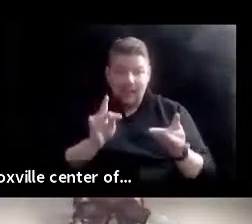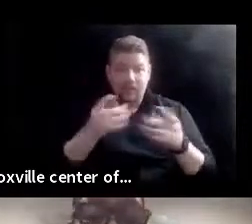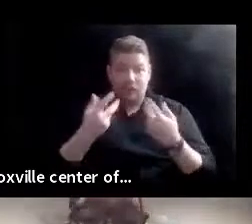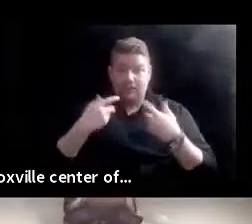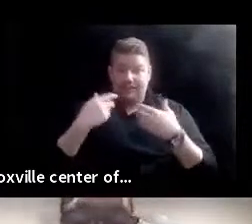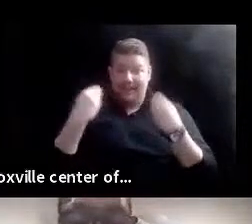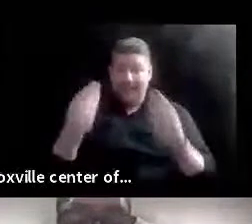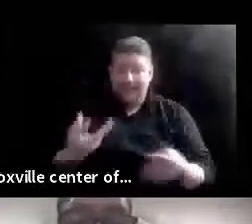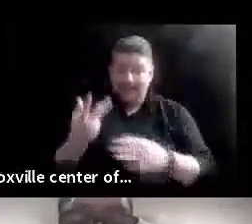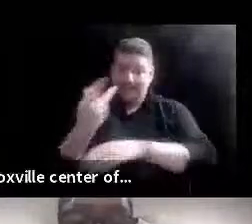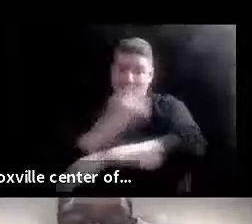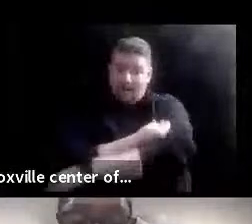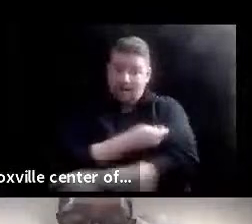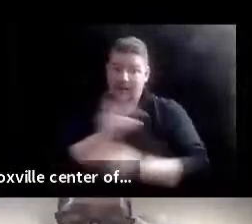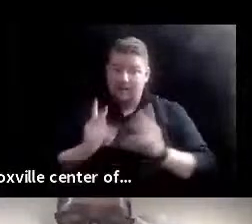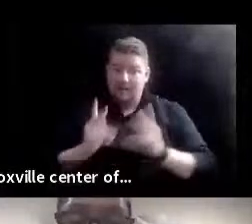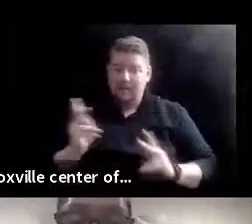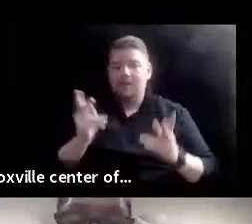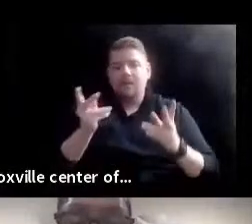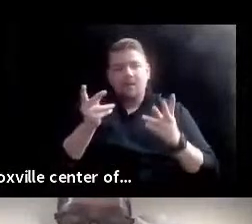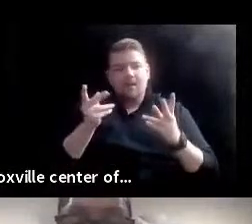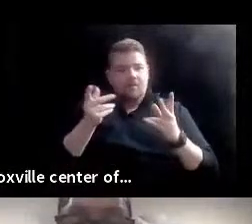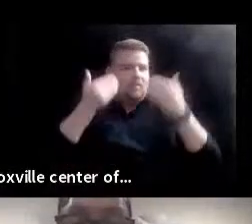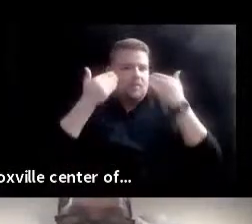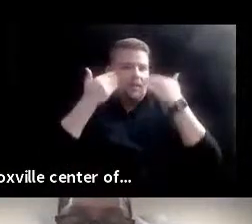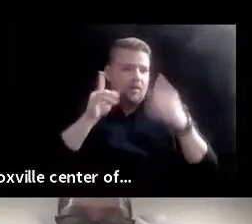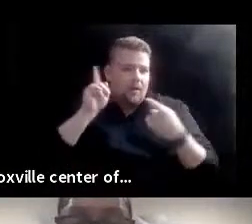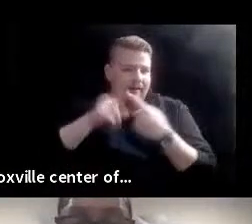get. Well, and to that